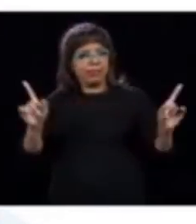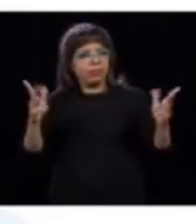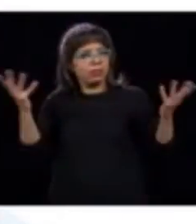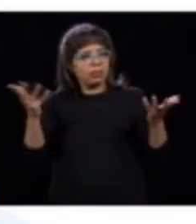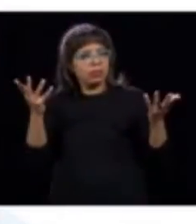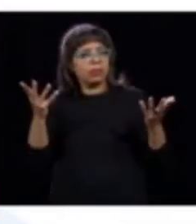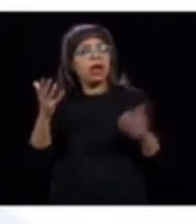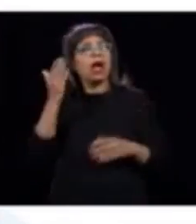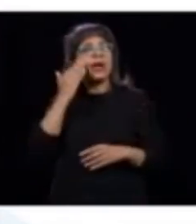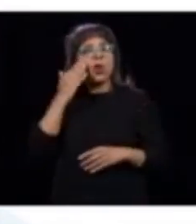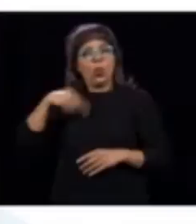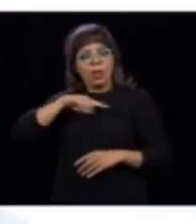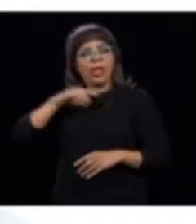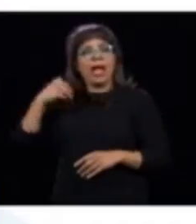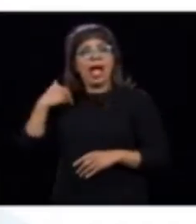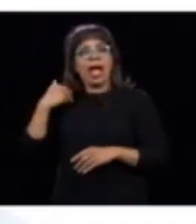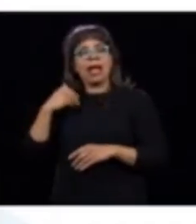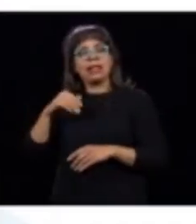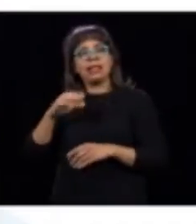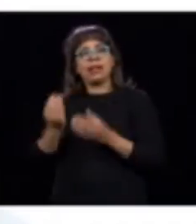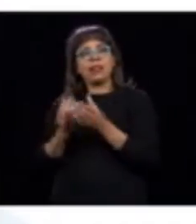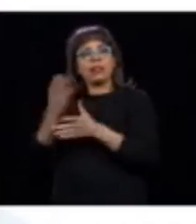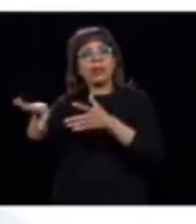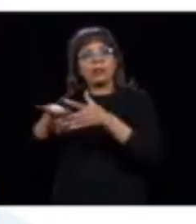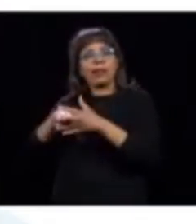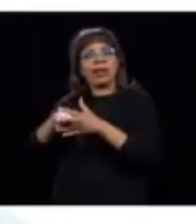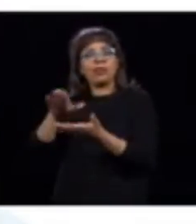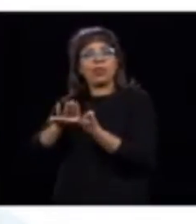reflection is a bit deeper now.